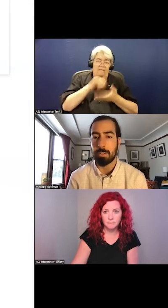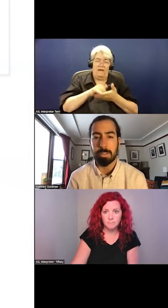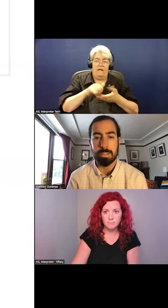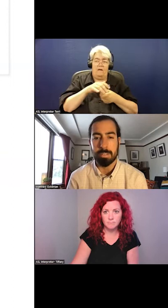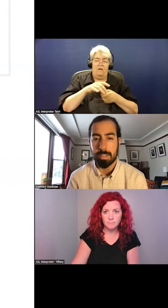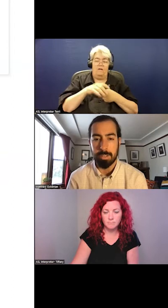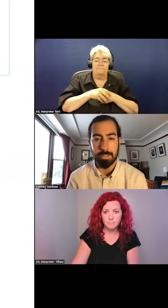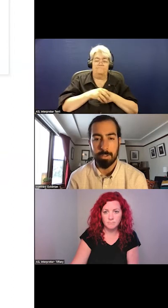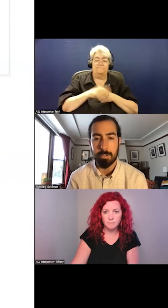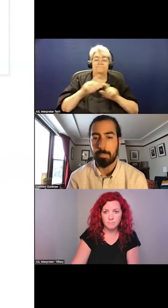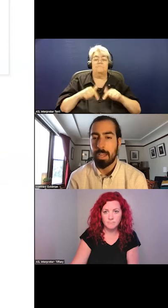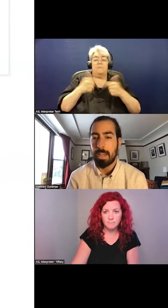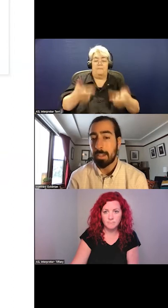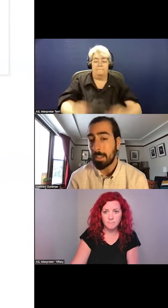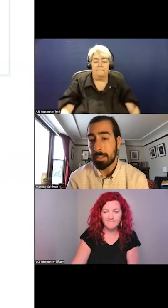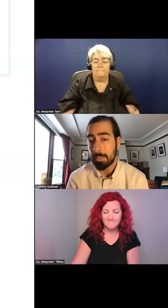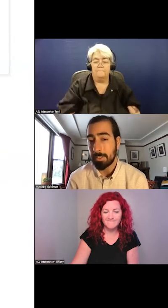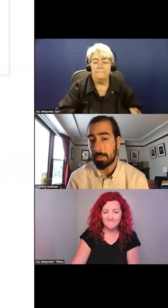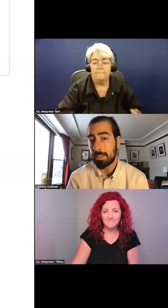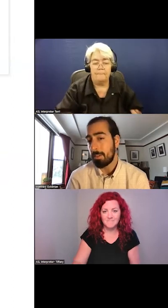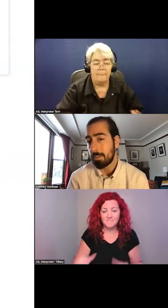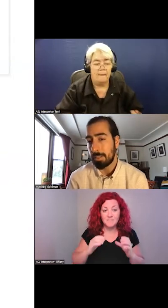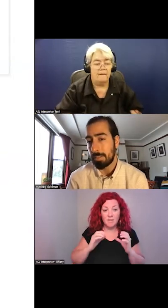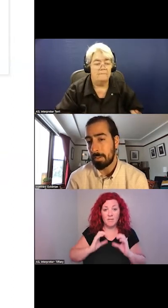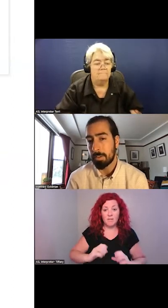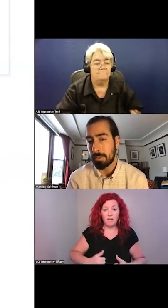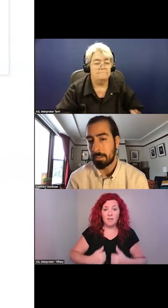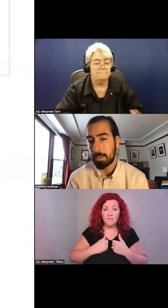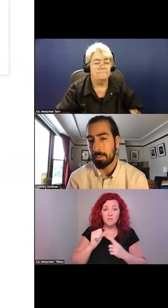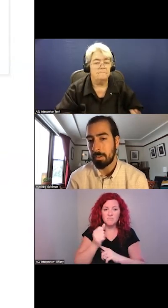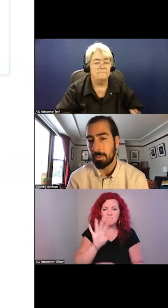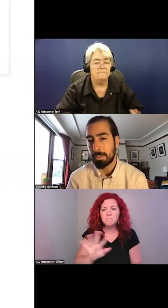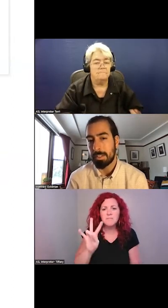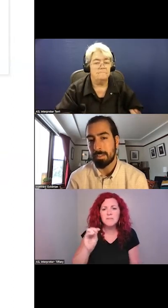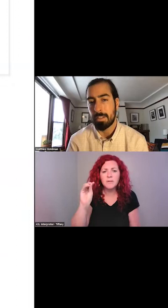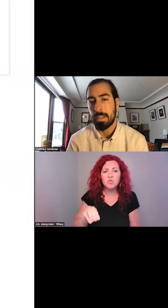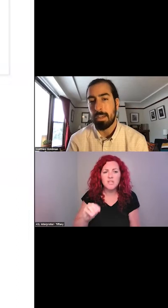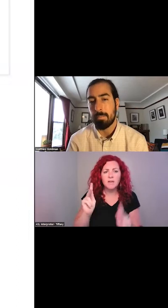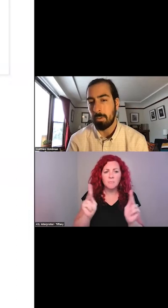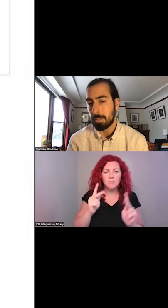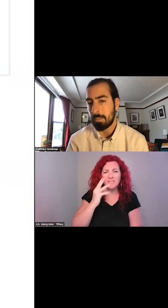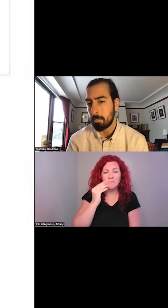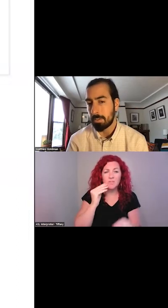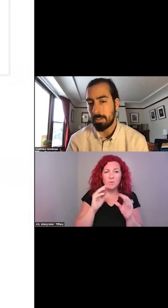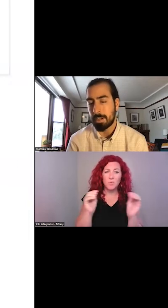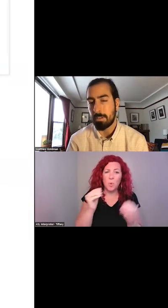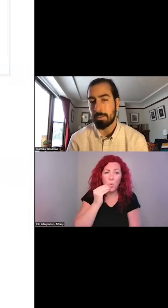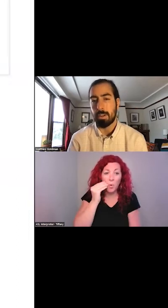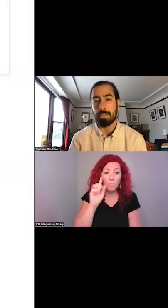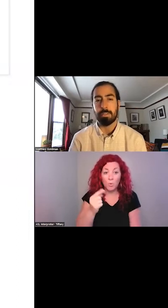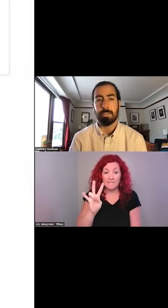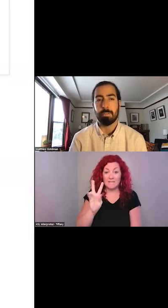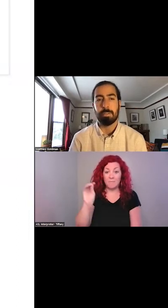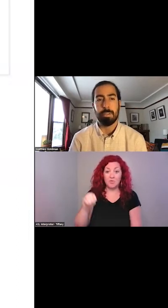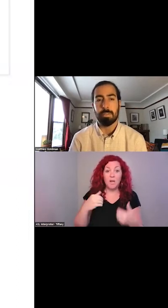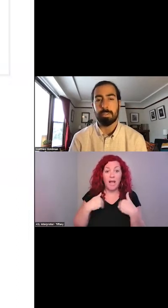experiencing homelessness in San Francisco. And then client living situation, you can see 70% are experiencing homelessness and only 7% are housed or